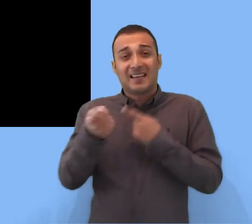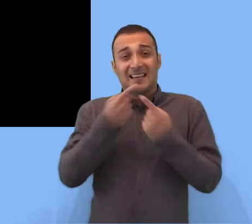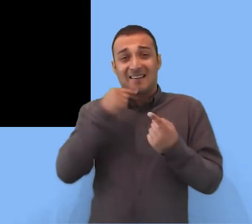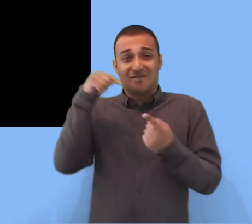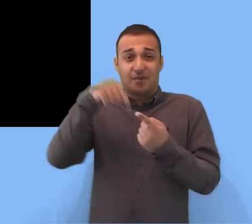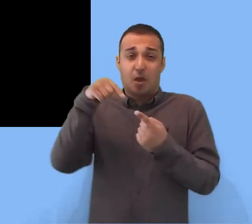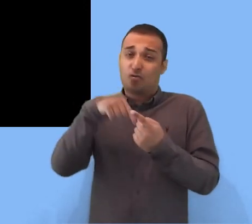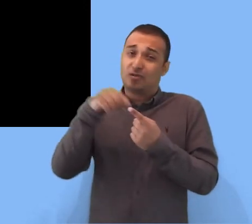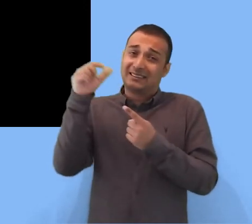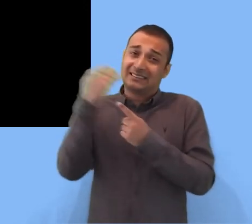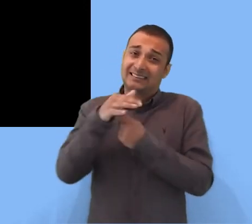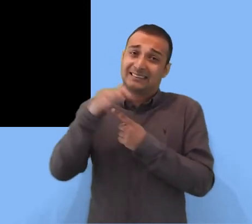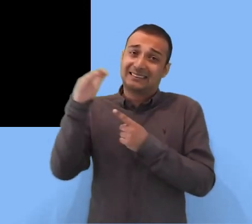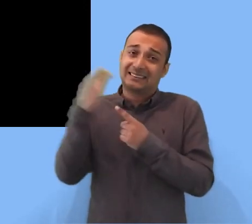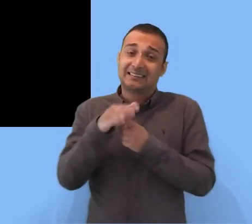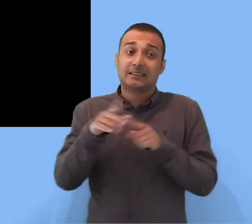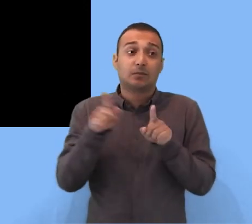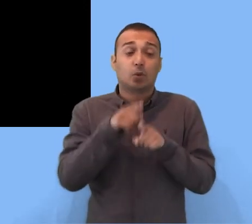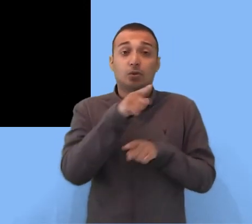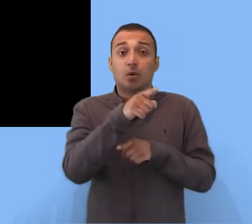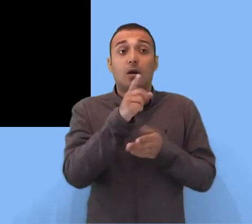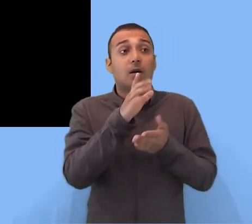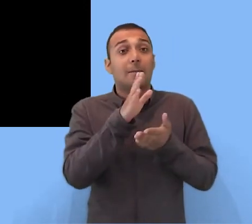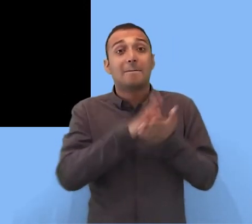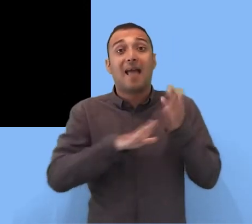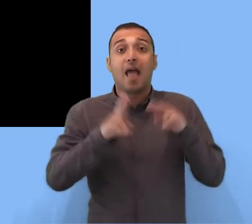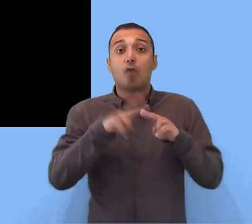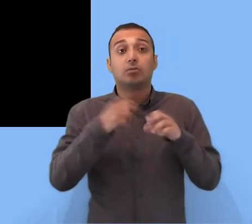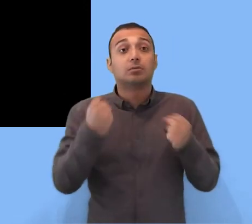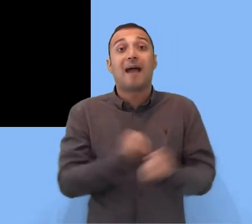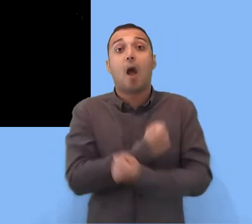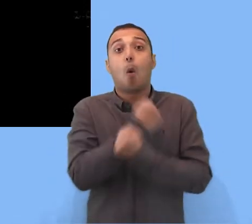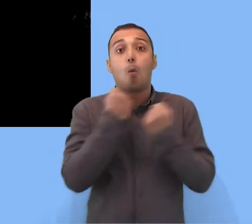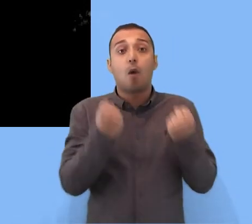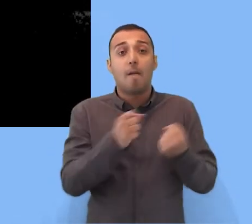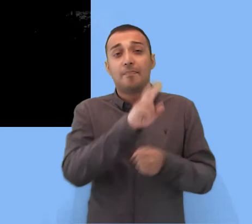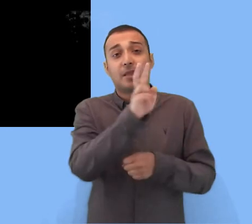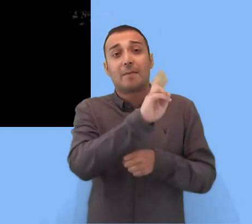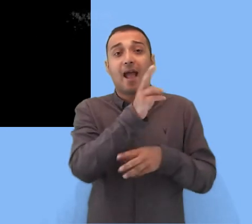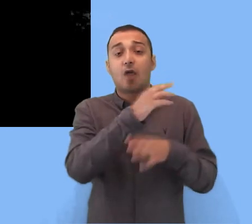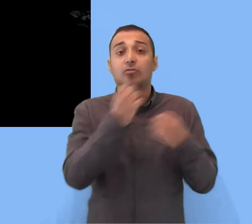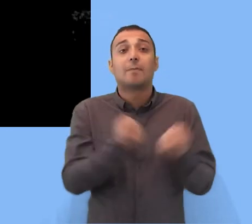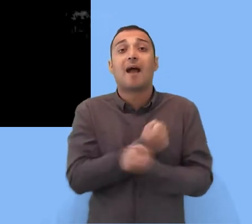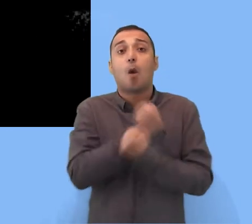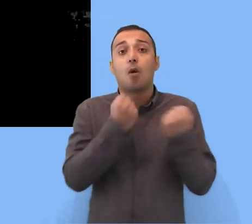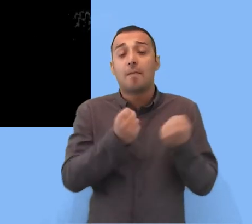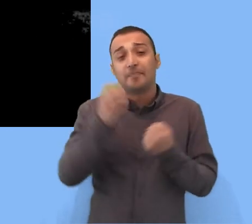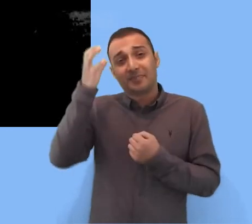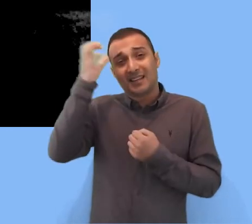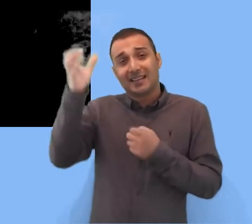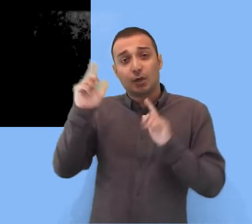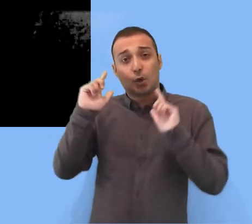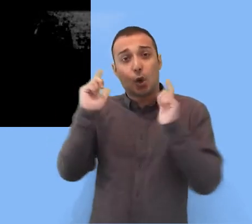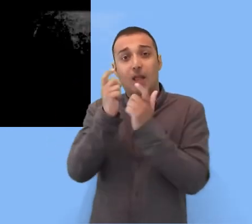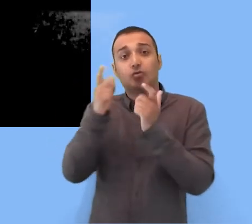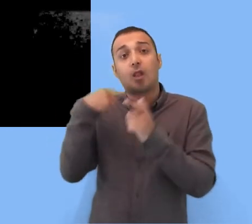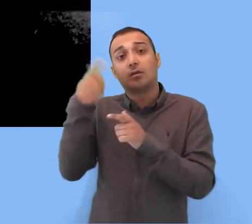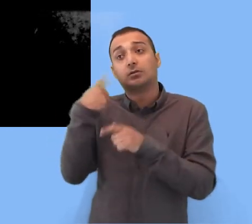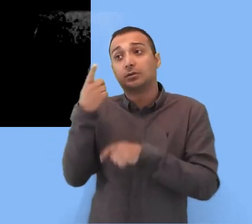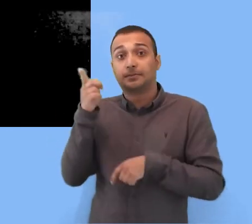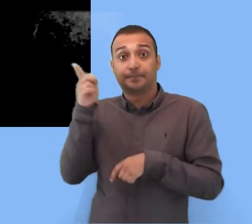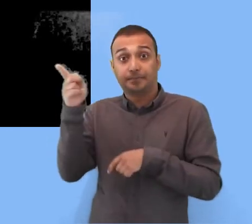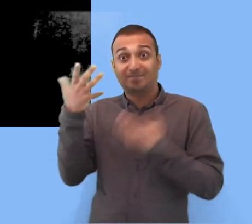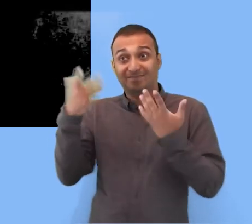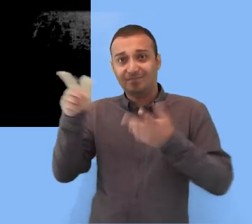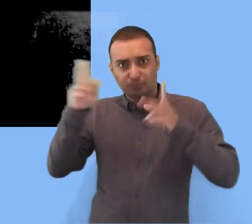It's a project at King's University, King's College London, where basically they're helping